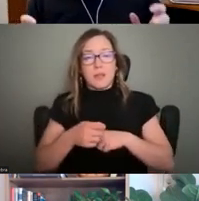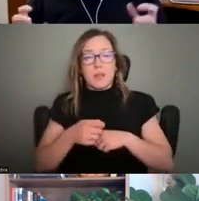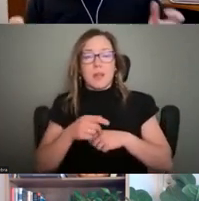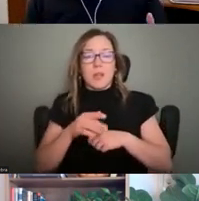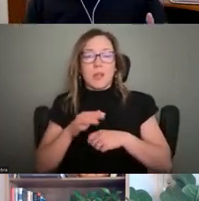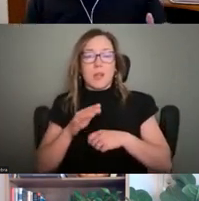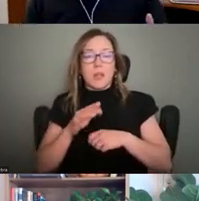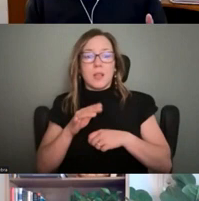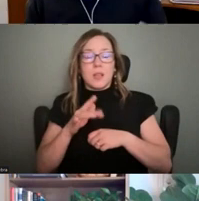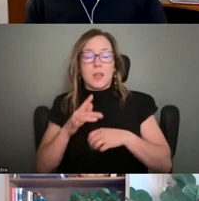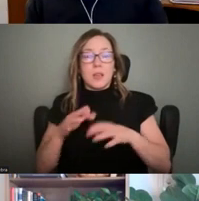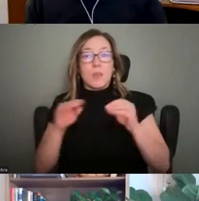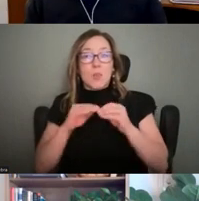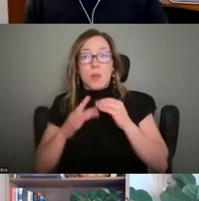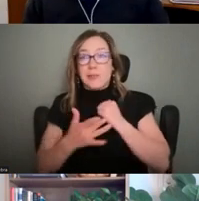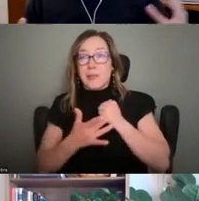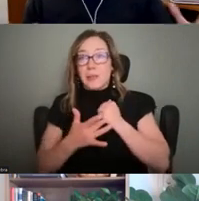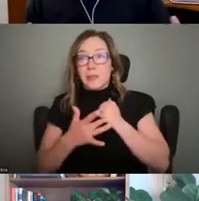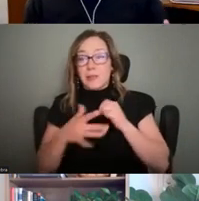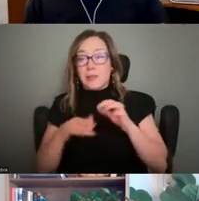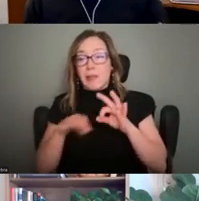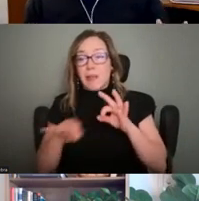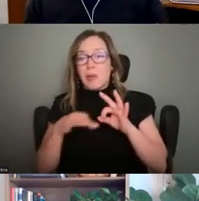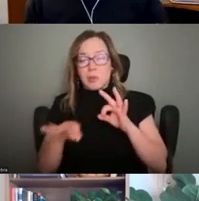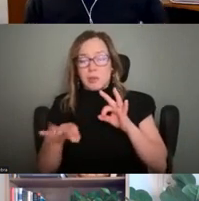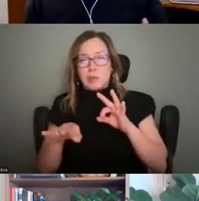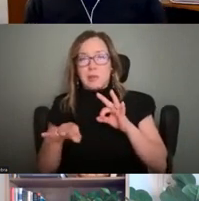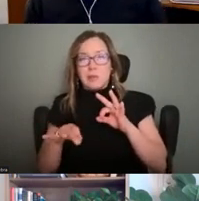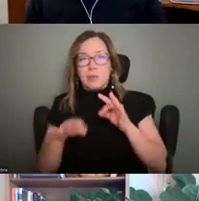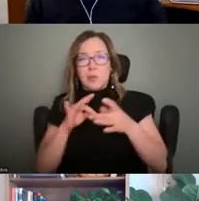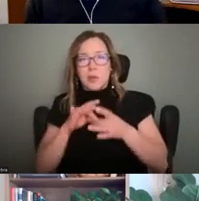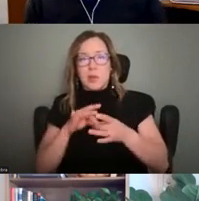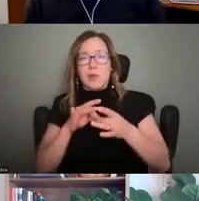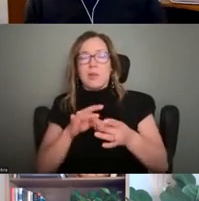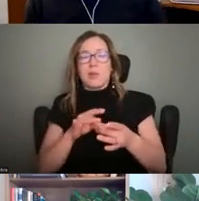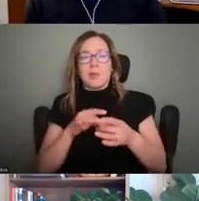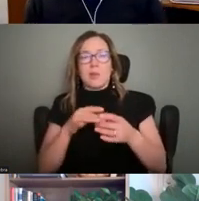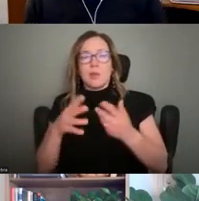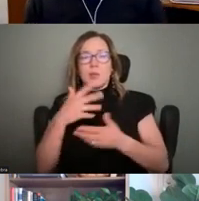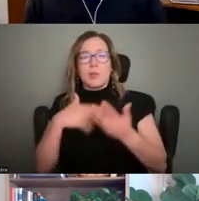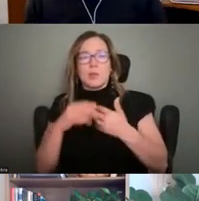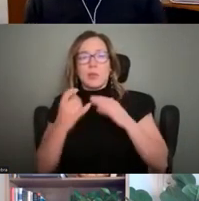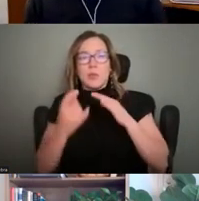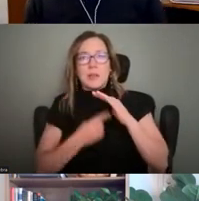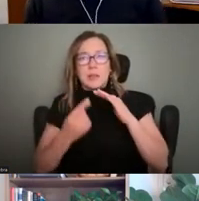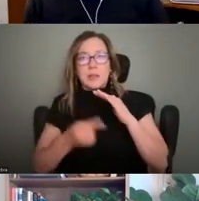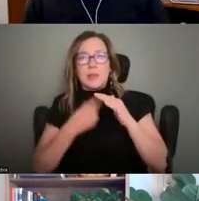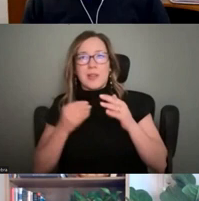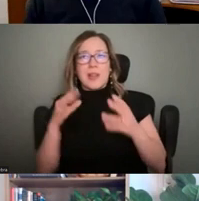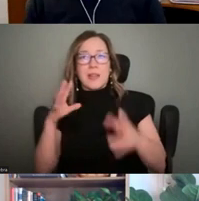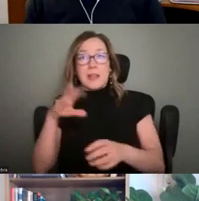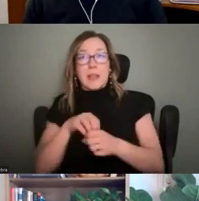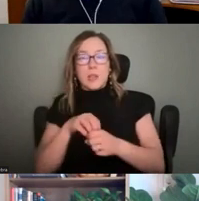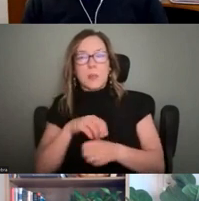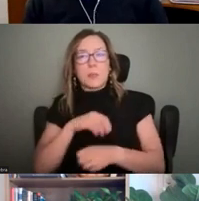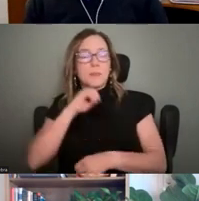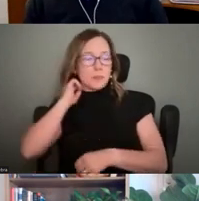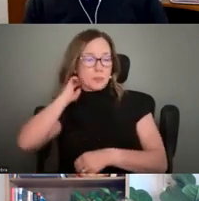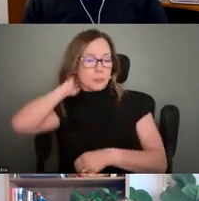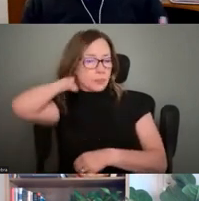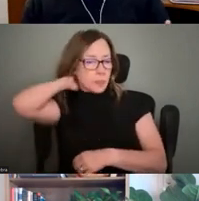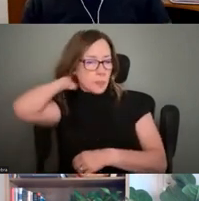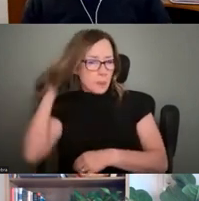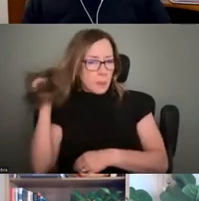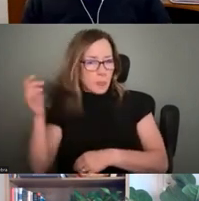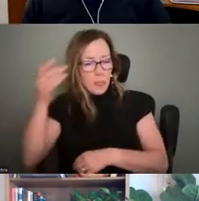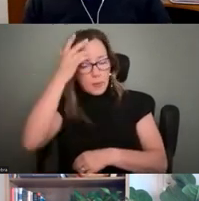the more technical language around social isolation and social engagement. And then I think there's some very good resources in